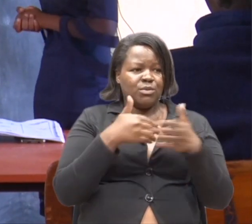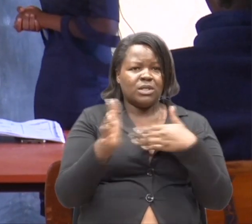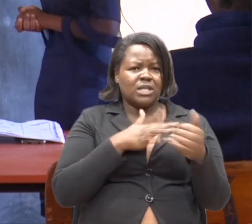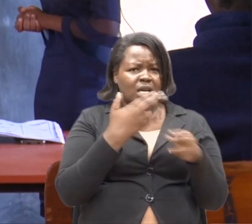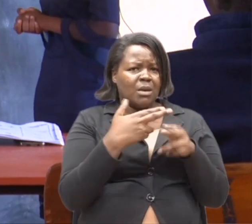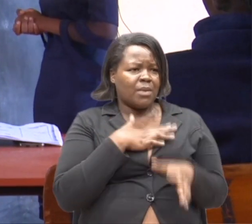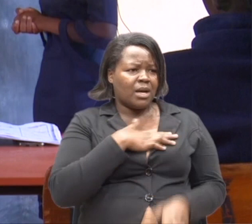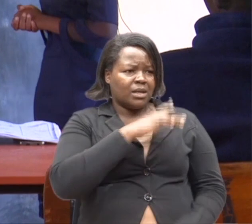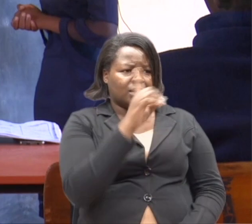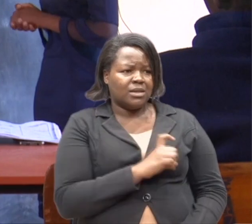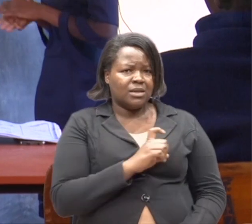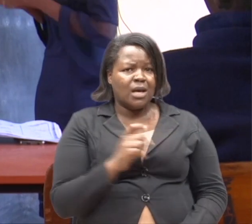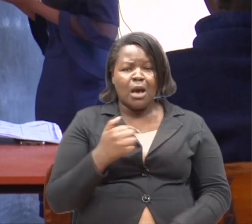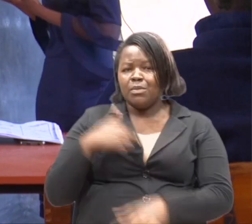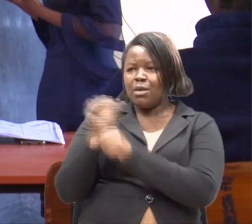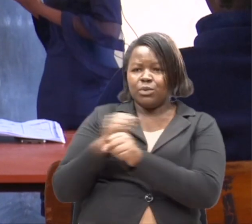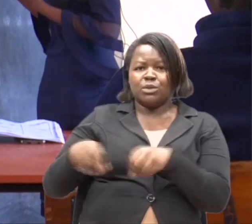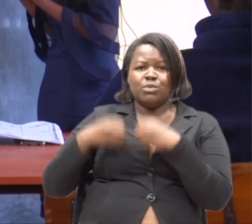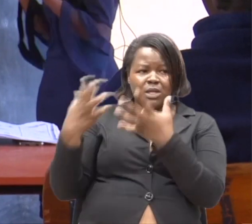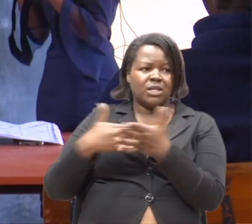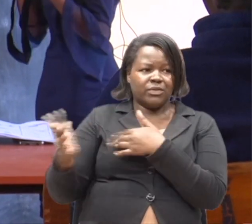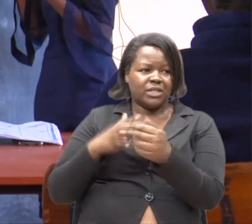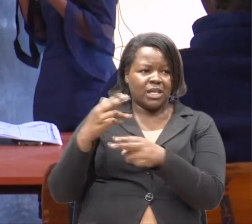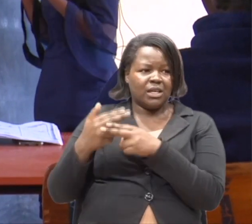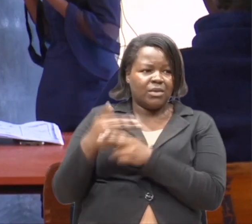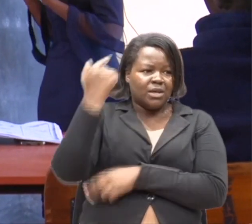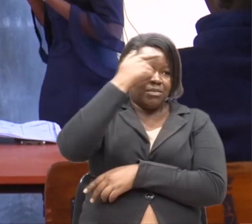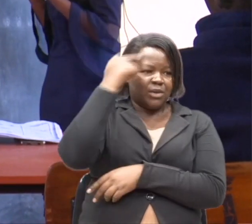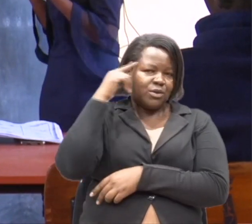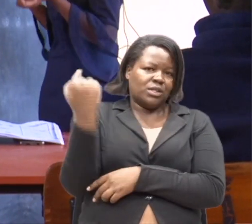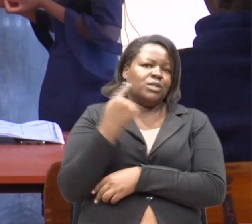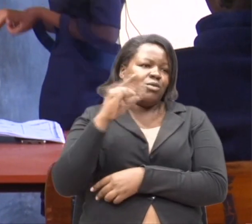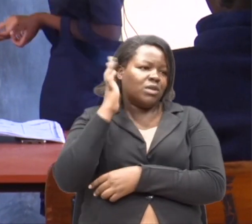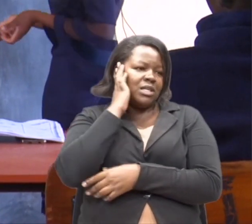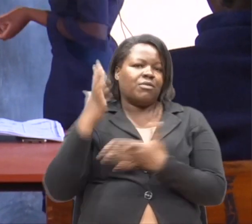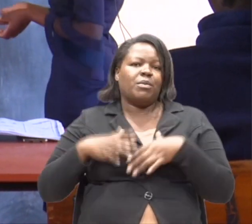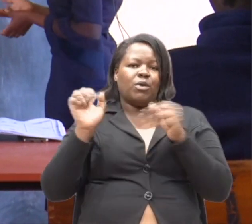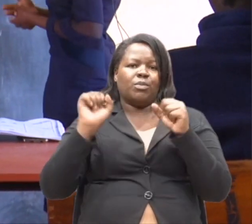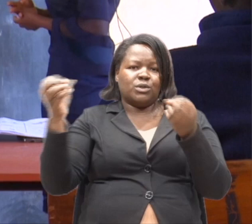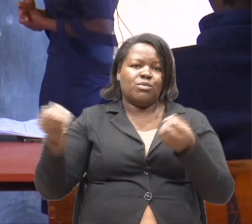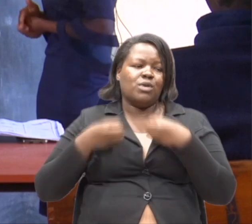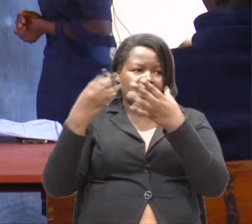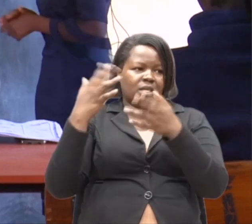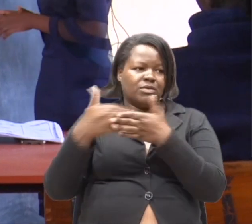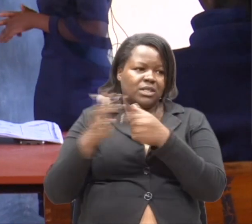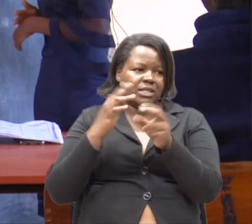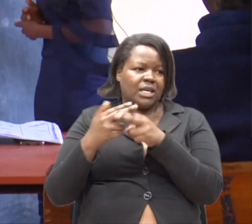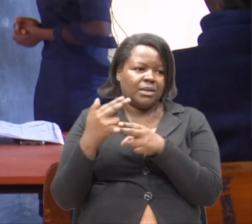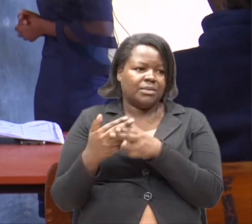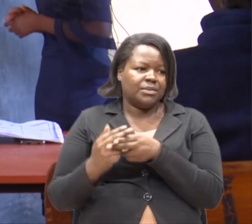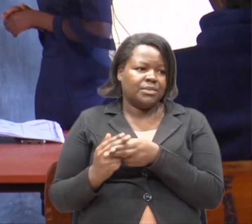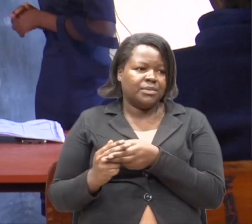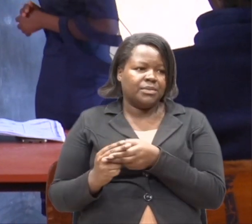name? I can't give you a sign name because only the deaf can give a sign name. Yeah. Only.